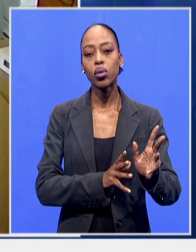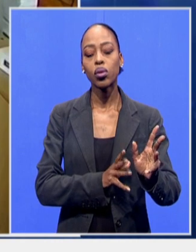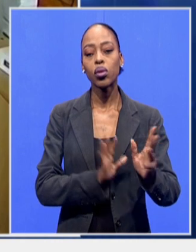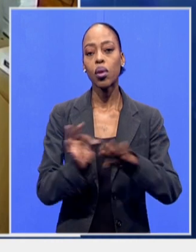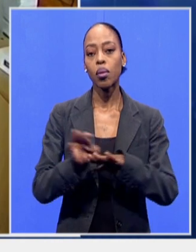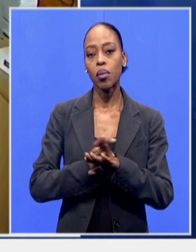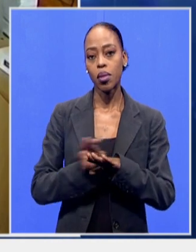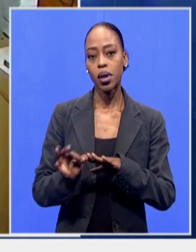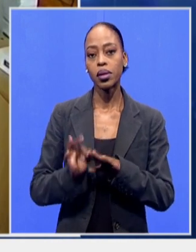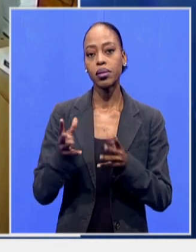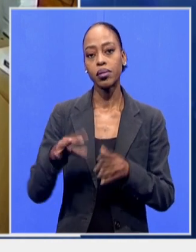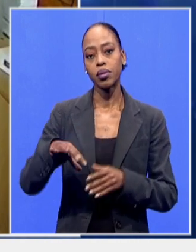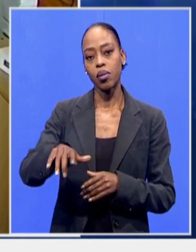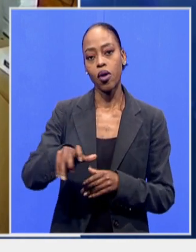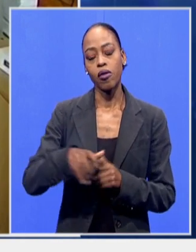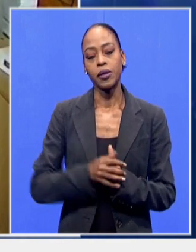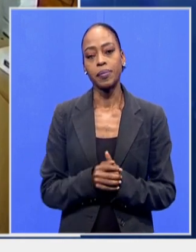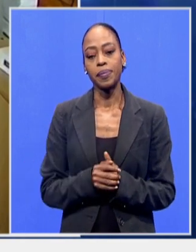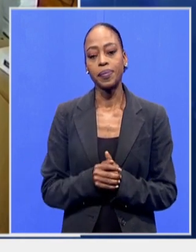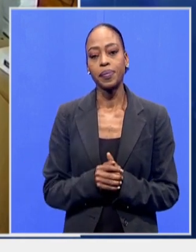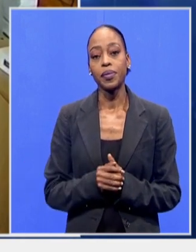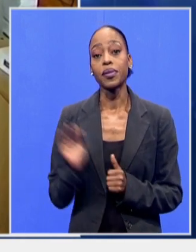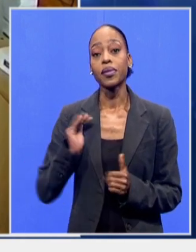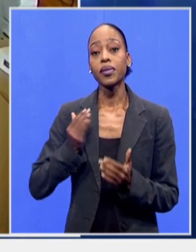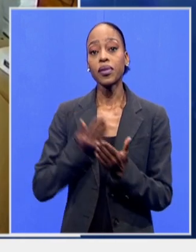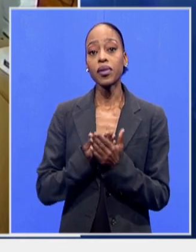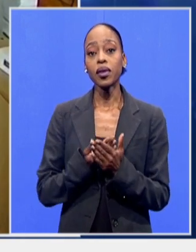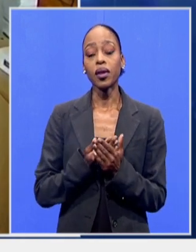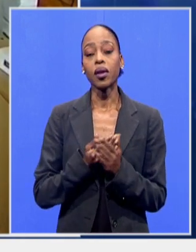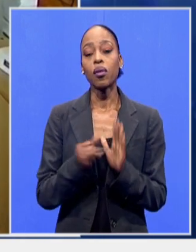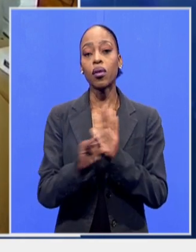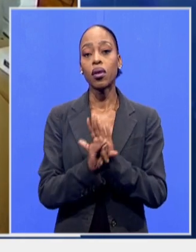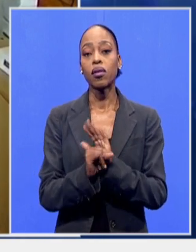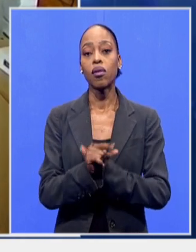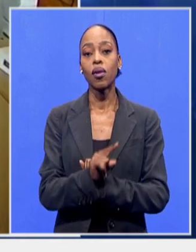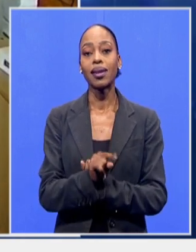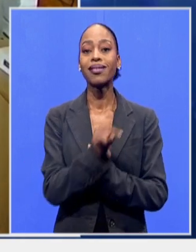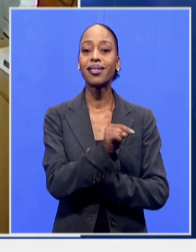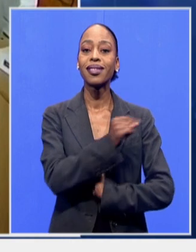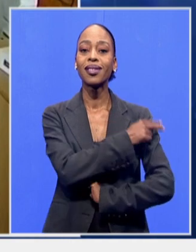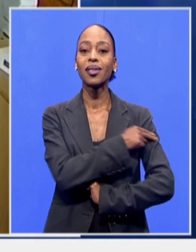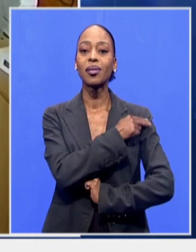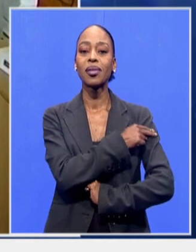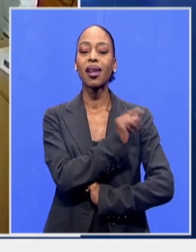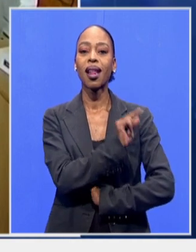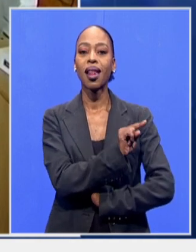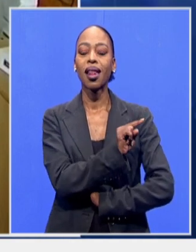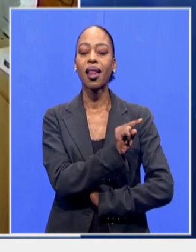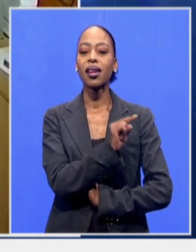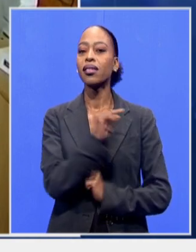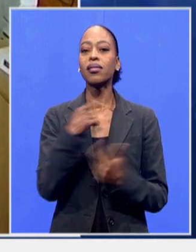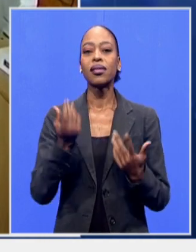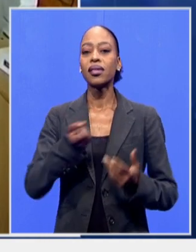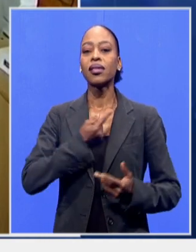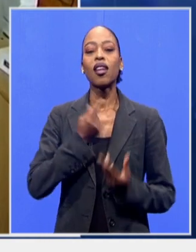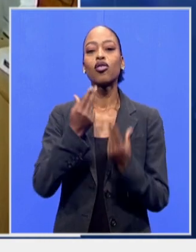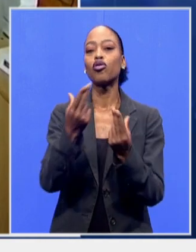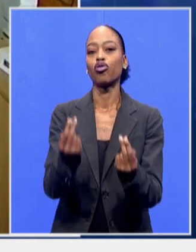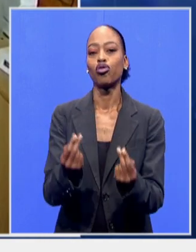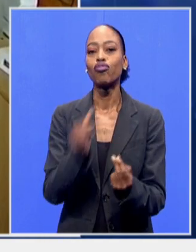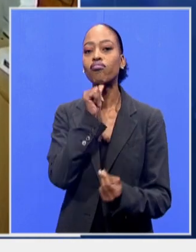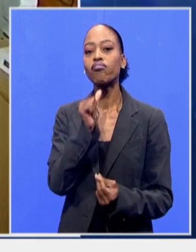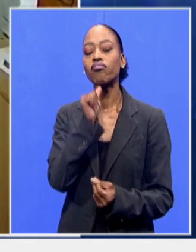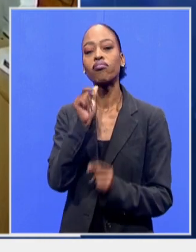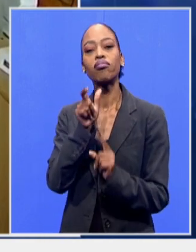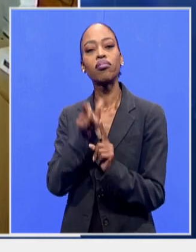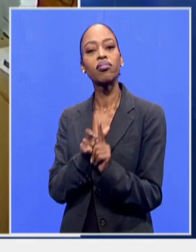interventions within the province as a whole. What we see here is that there appears to be this hospital is just running on its own. Nobody cares what it